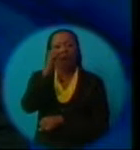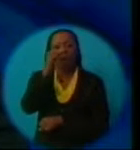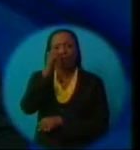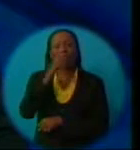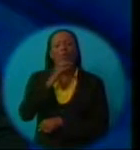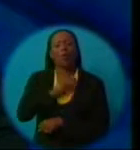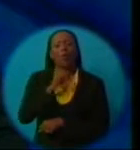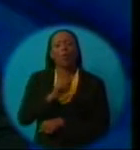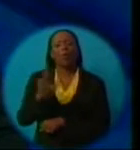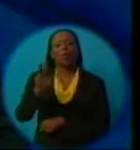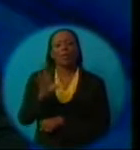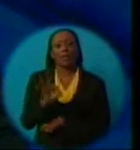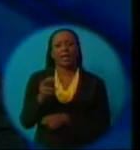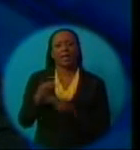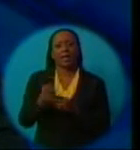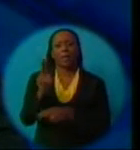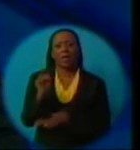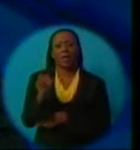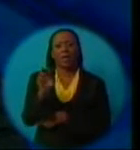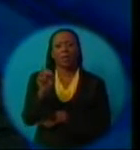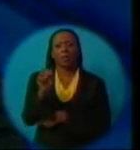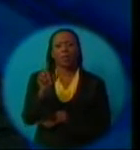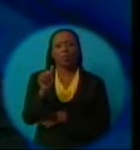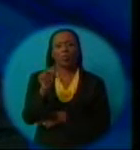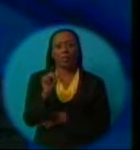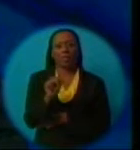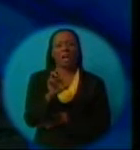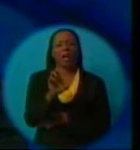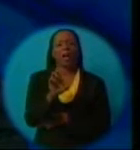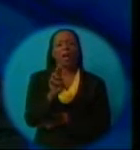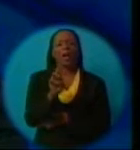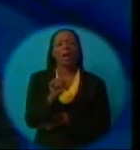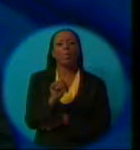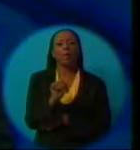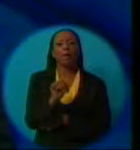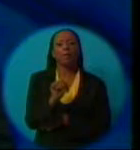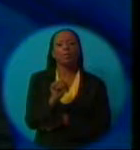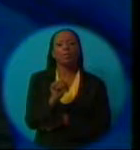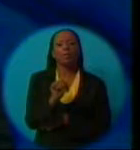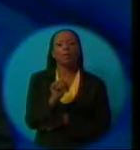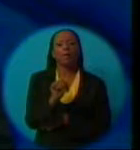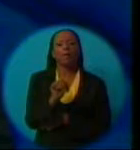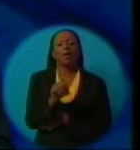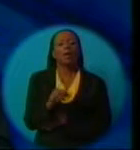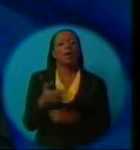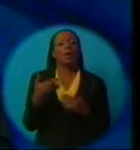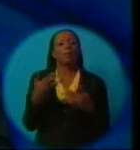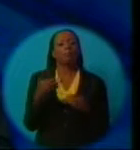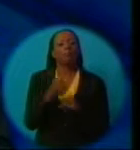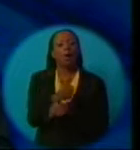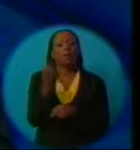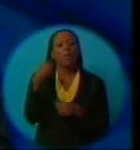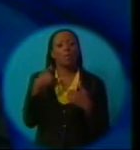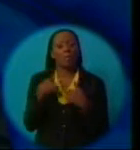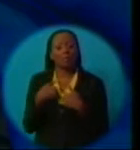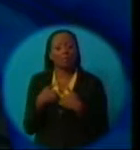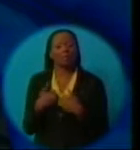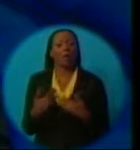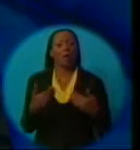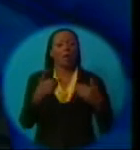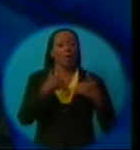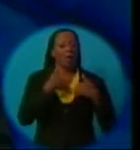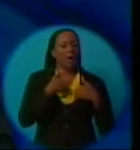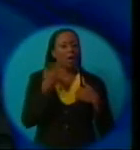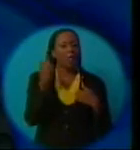is Melvin Nolan Cumberbatch, 39 years of Hopewell. Cumberbatch has been charged with possession with intent